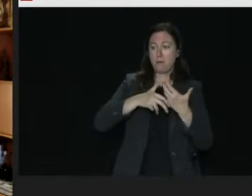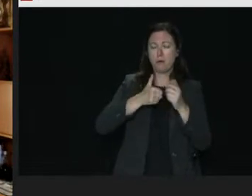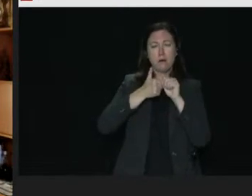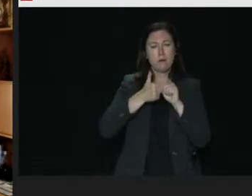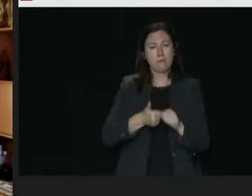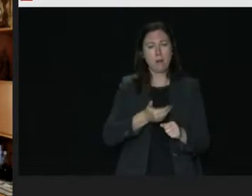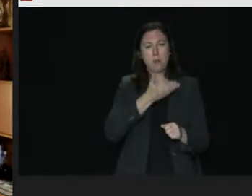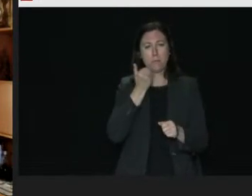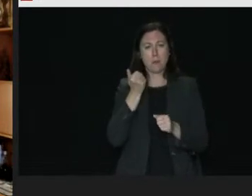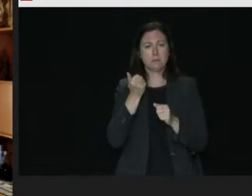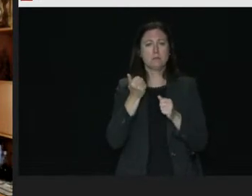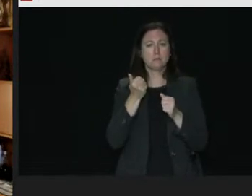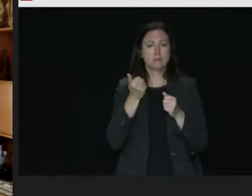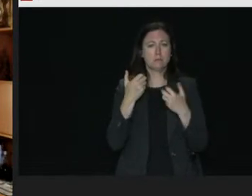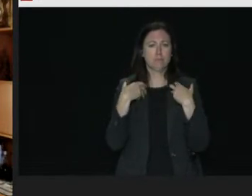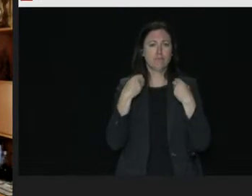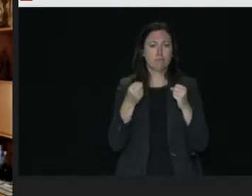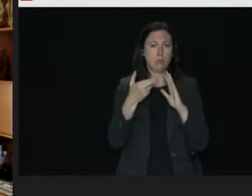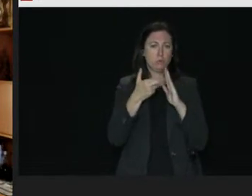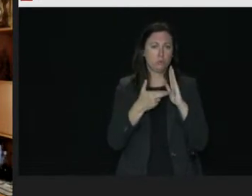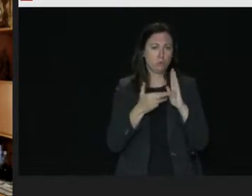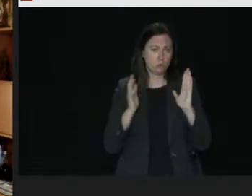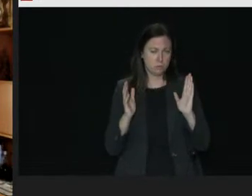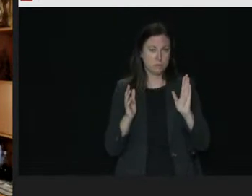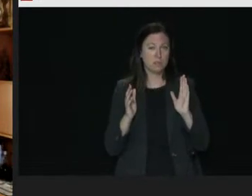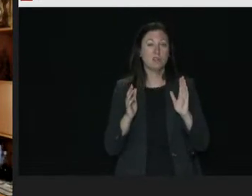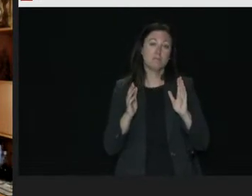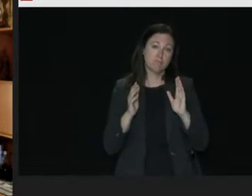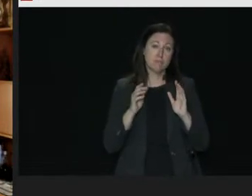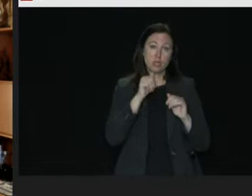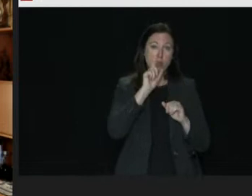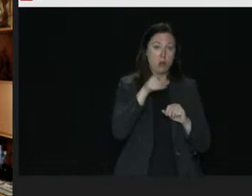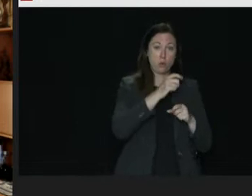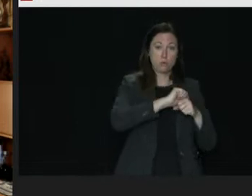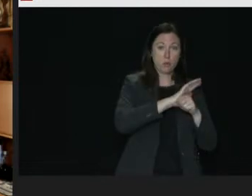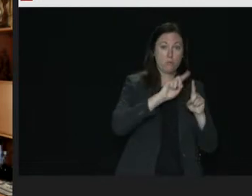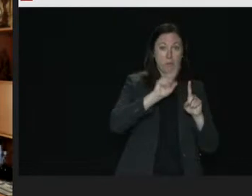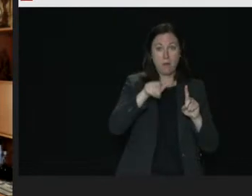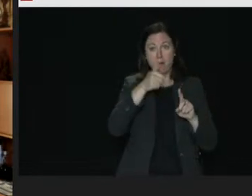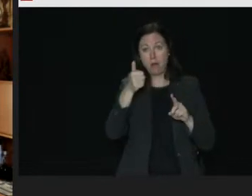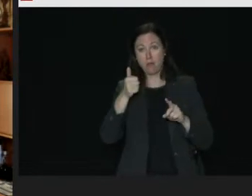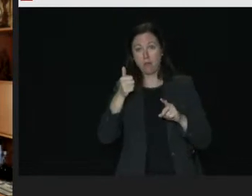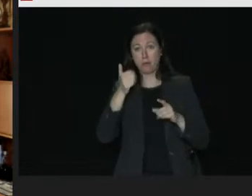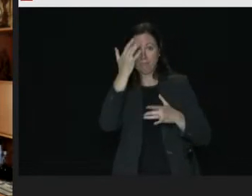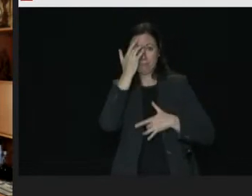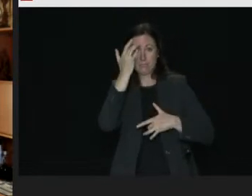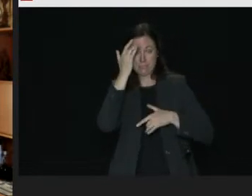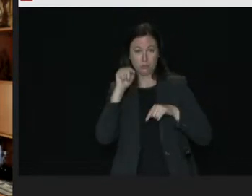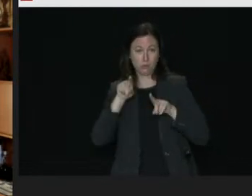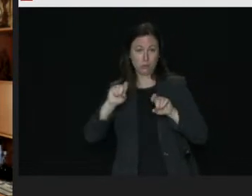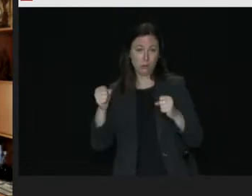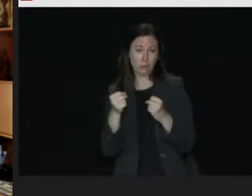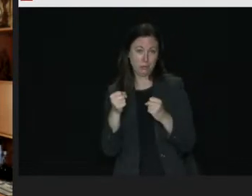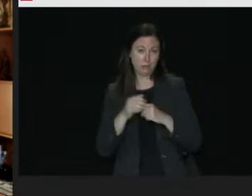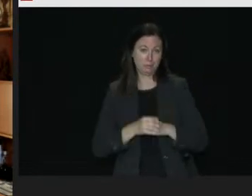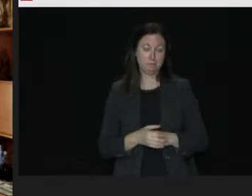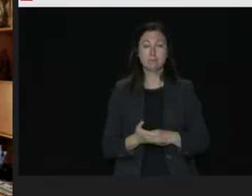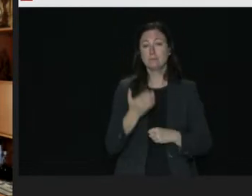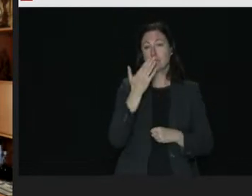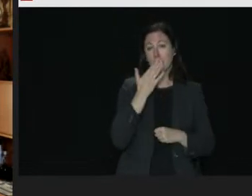can also help prevent other respiratory infections we may encounter this winter. Merci,